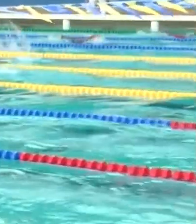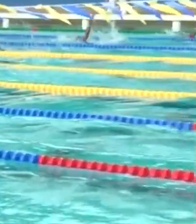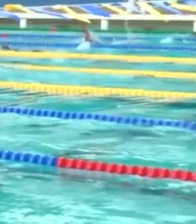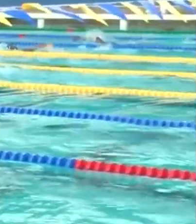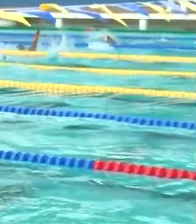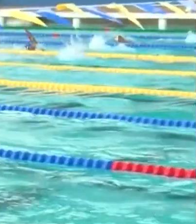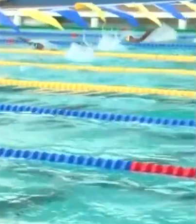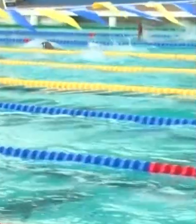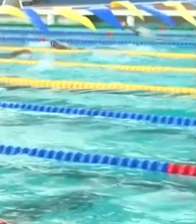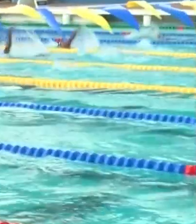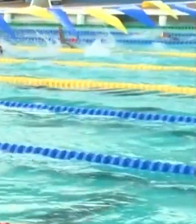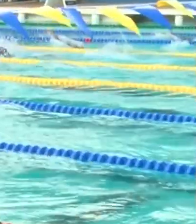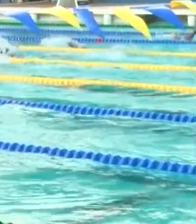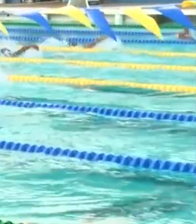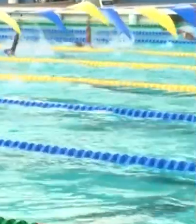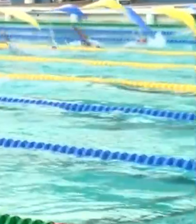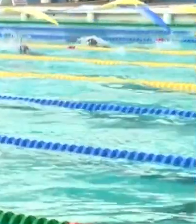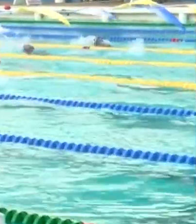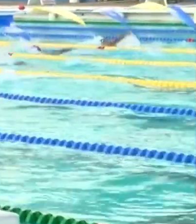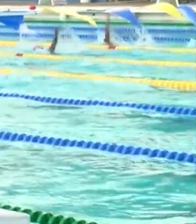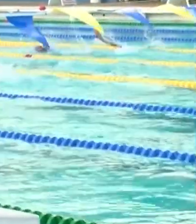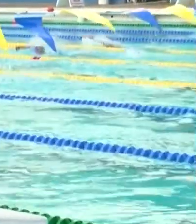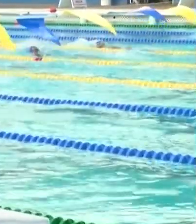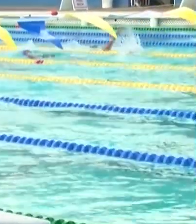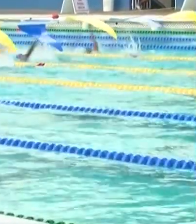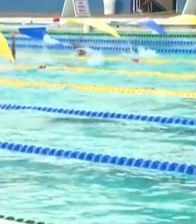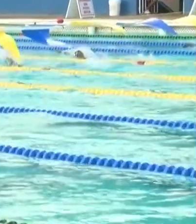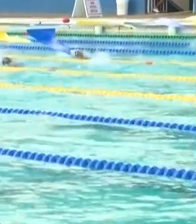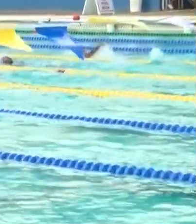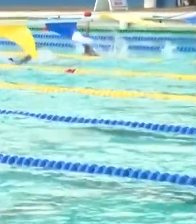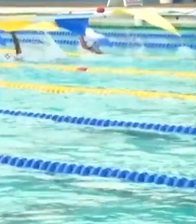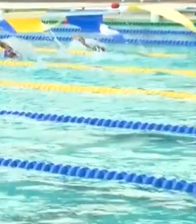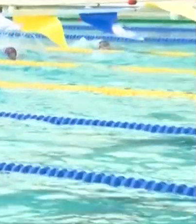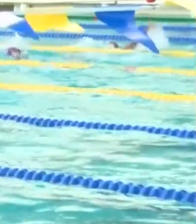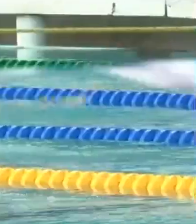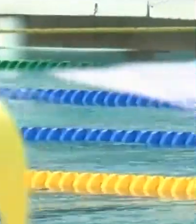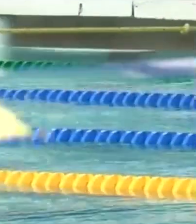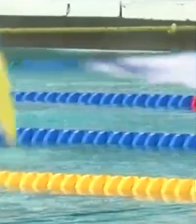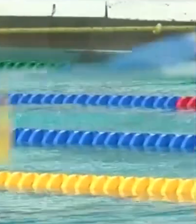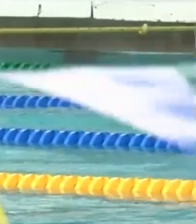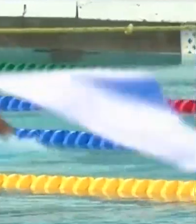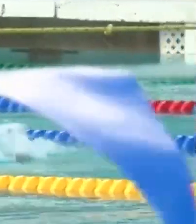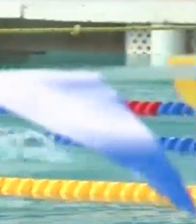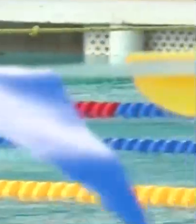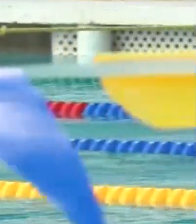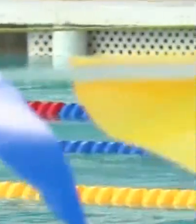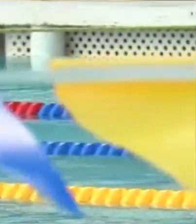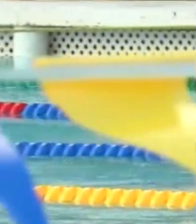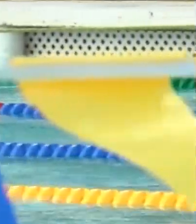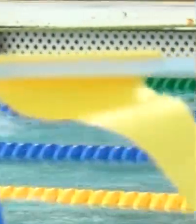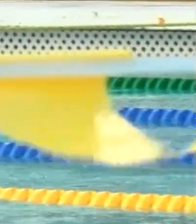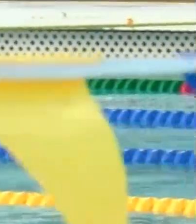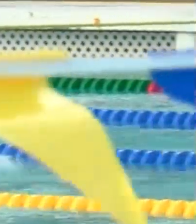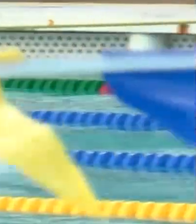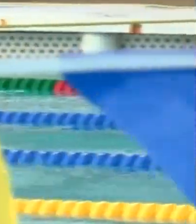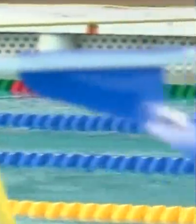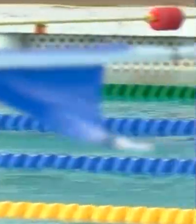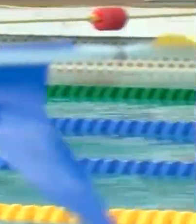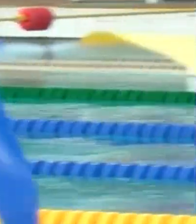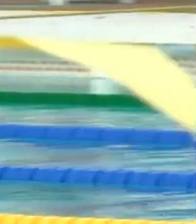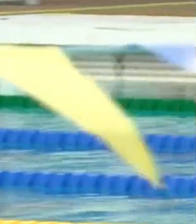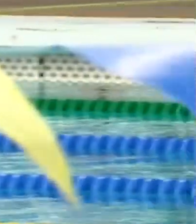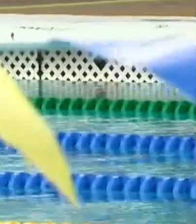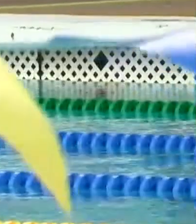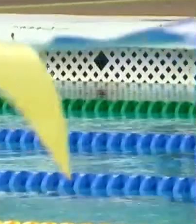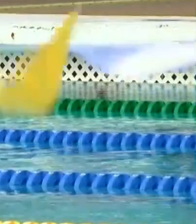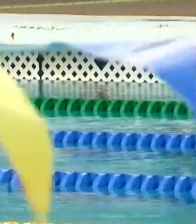Heidi South and Isabella Mears swam 9 minutes 29.64 seconds and 9 minutes 57.72 respectively to surpass